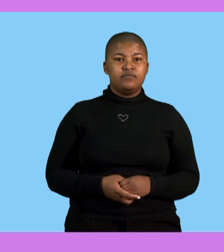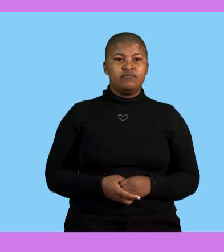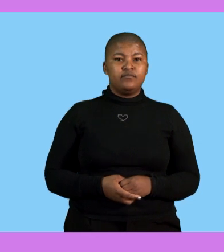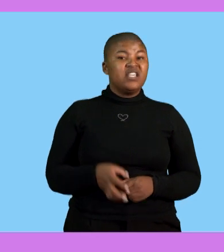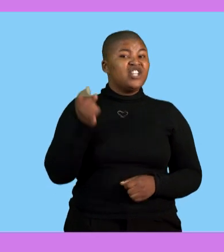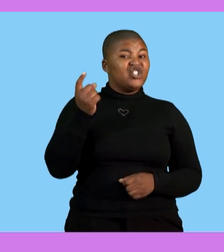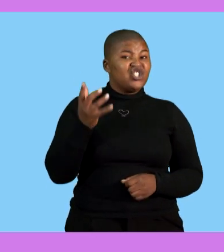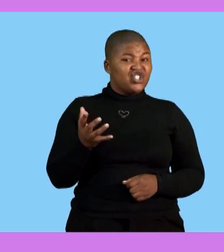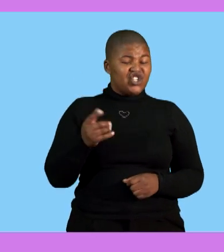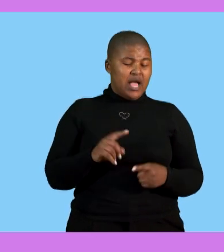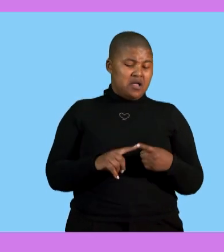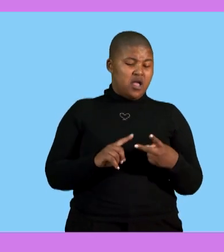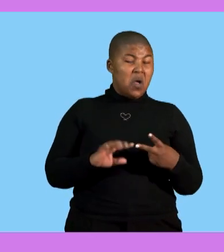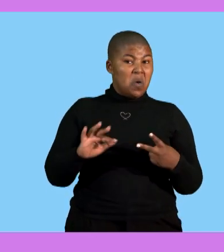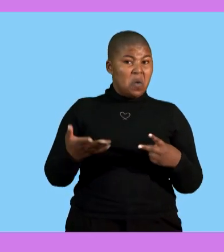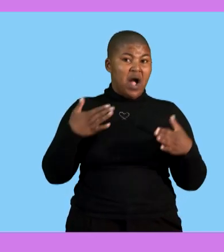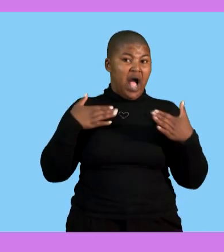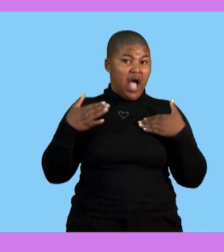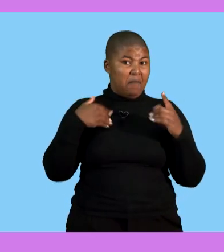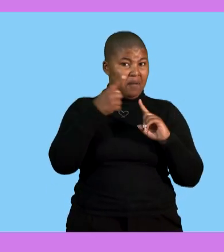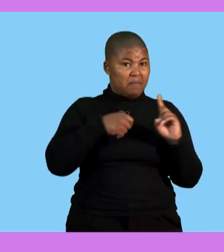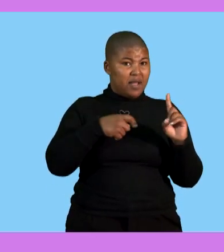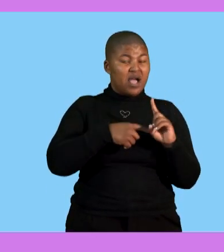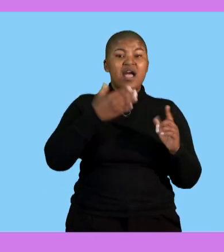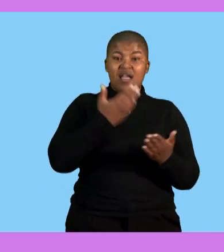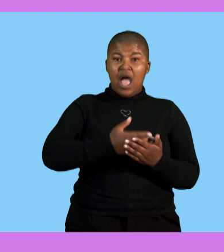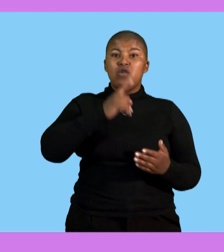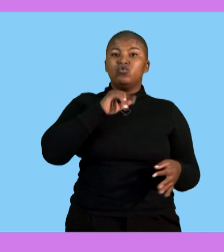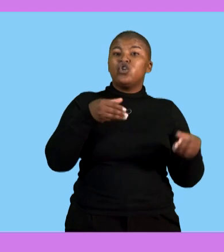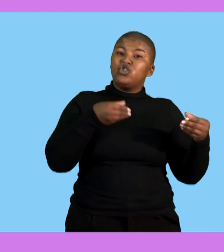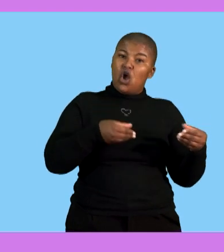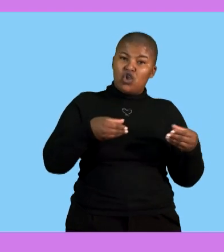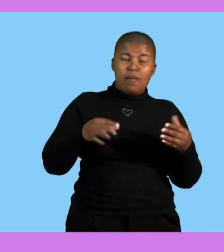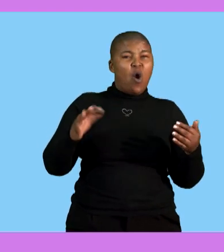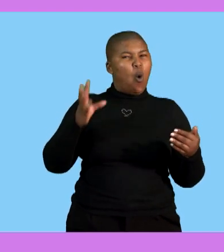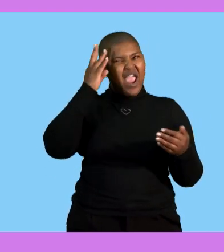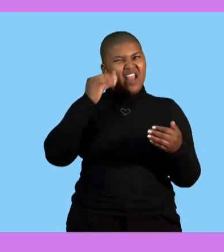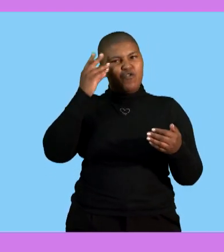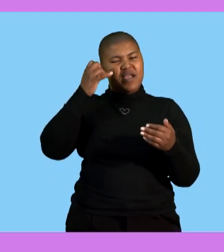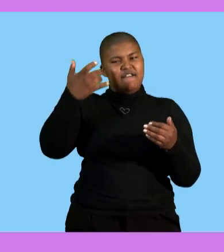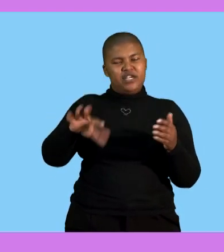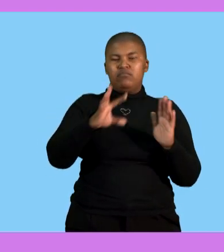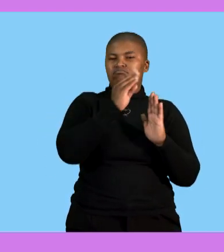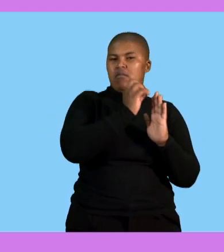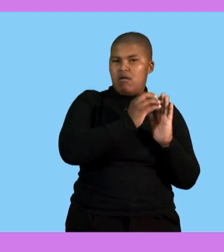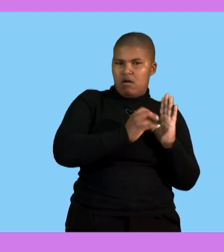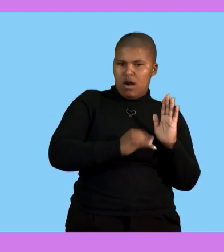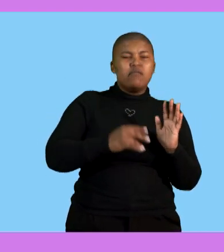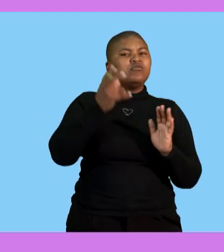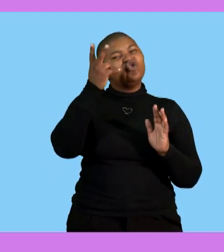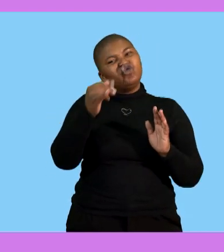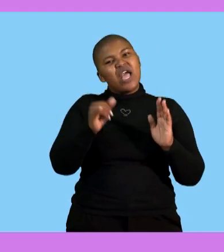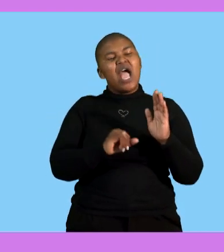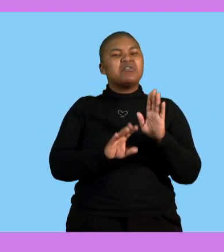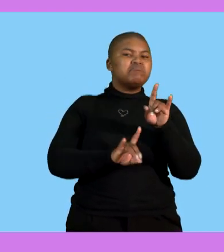or an administrator can use the documents and record as to check the progress of a learner on